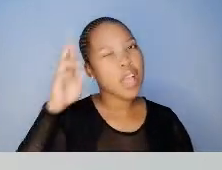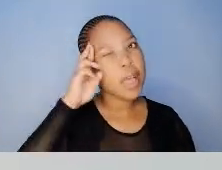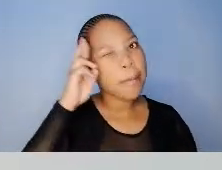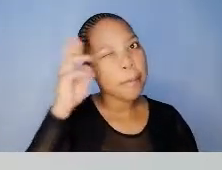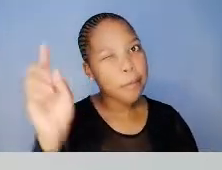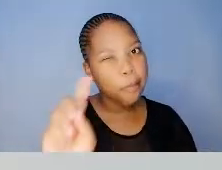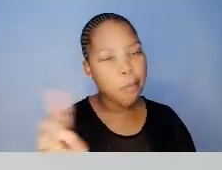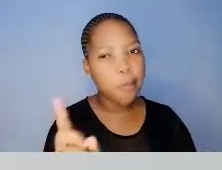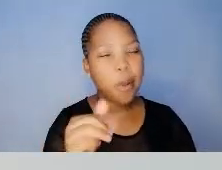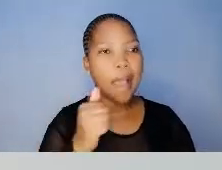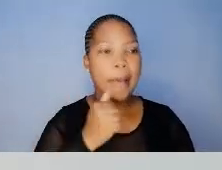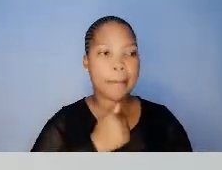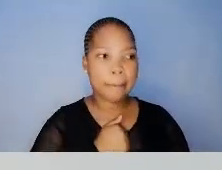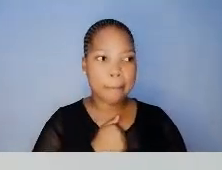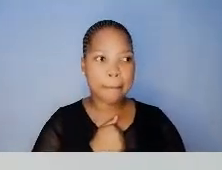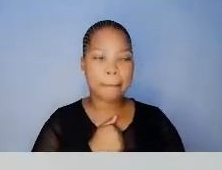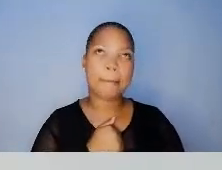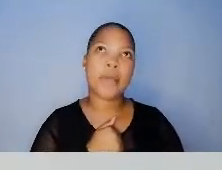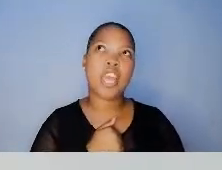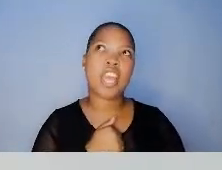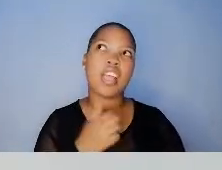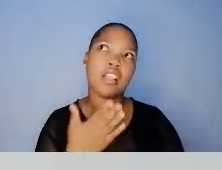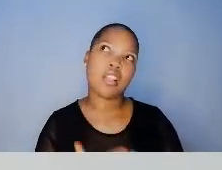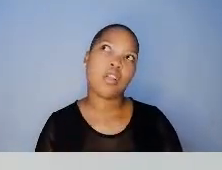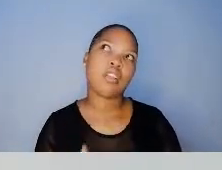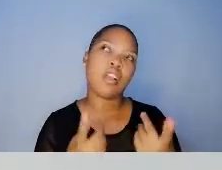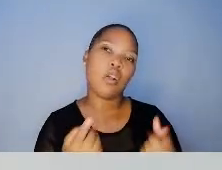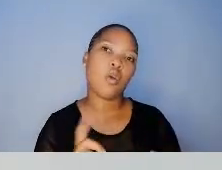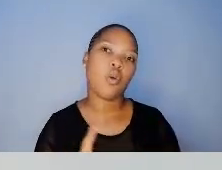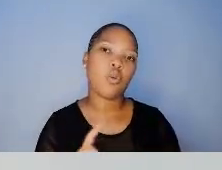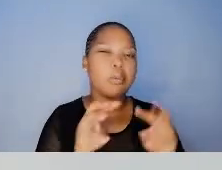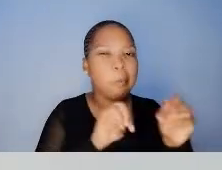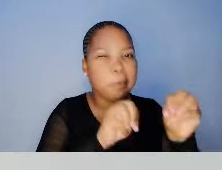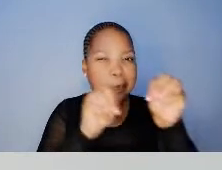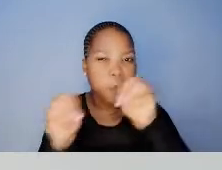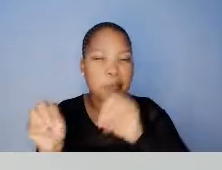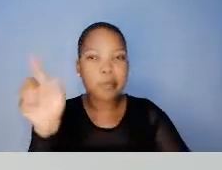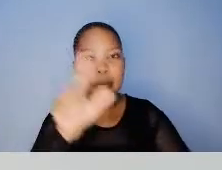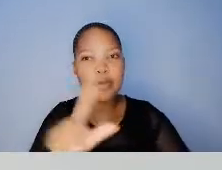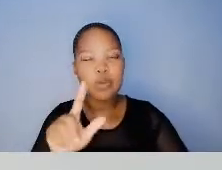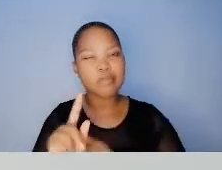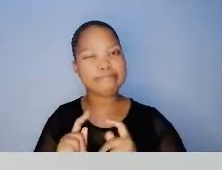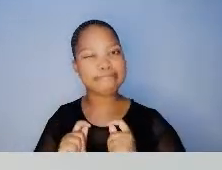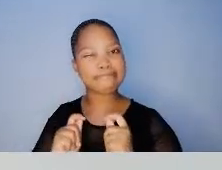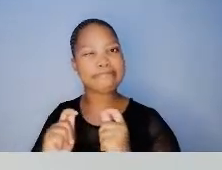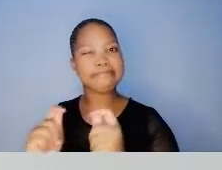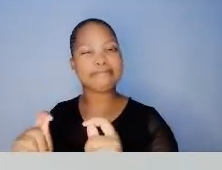remember I was still able to move from Lesotho